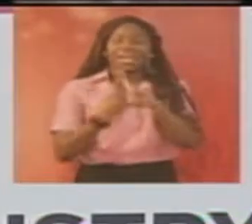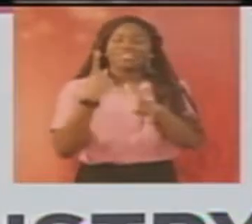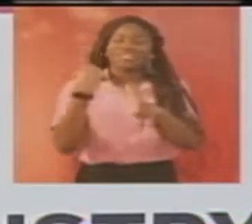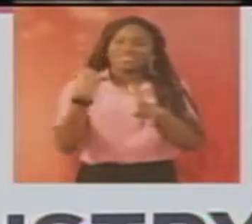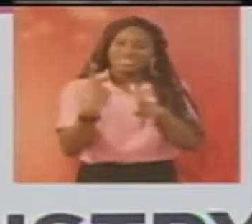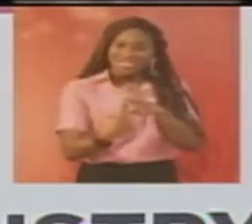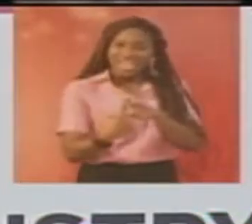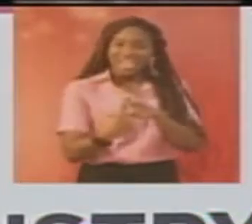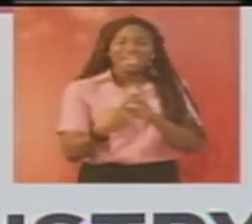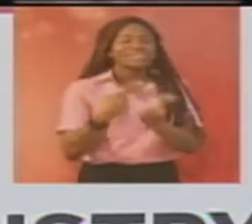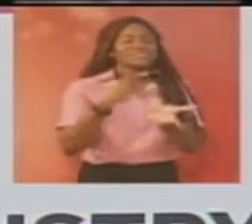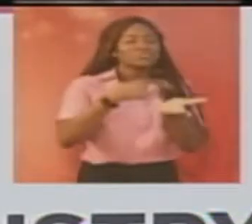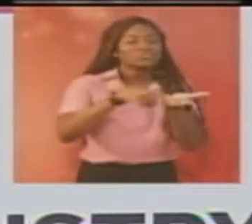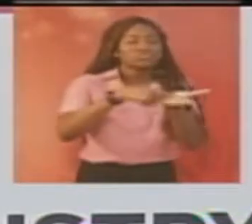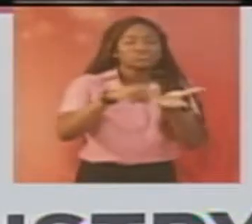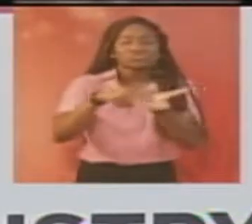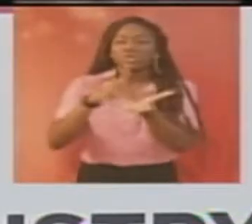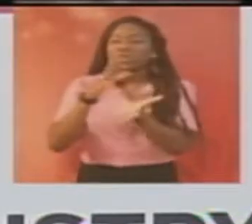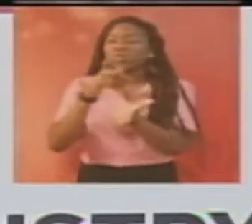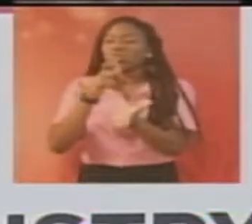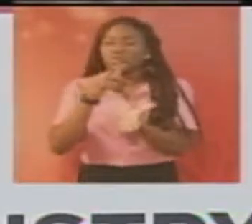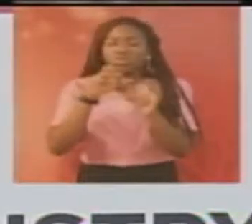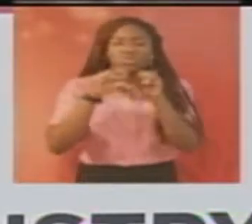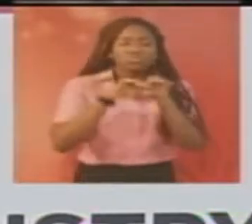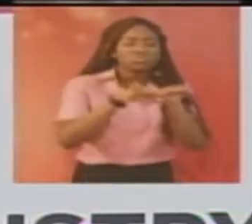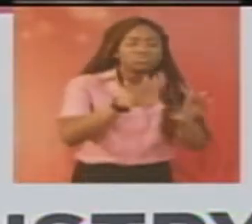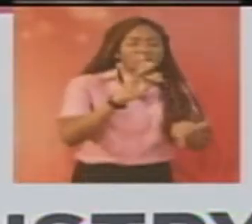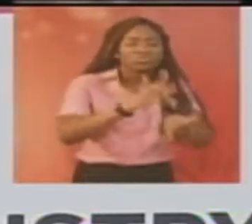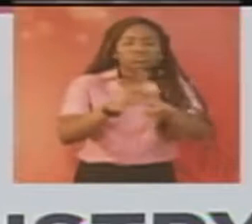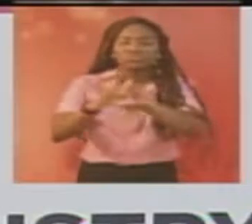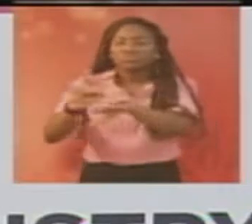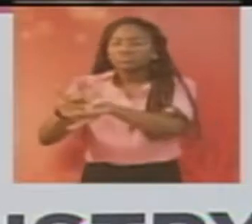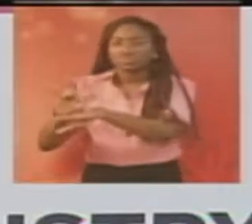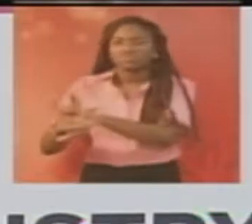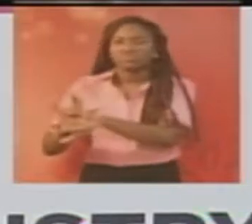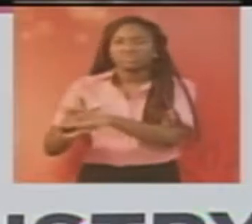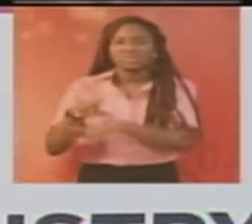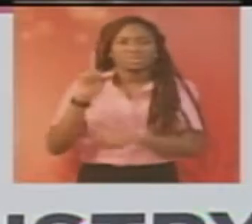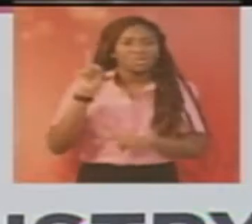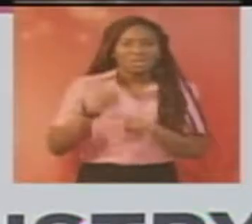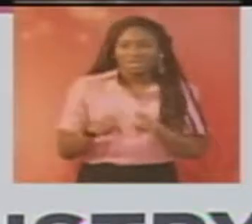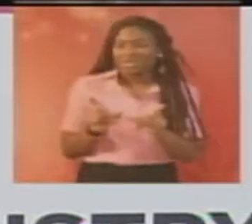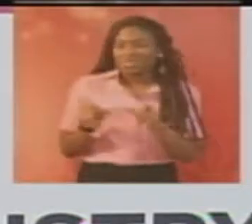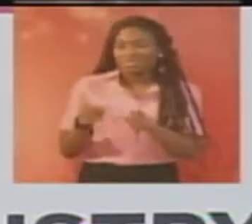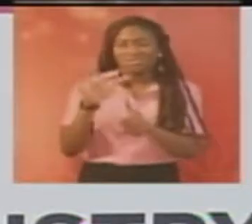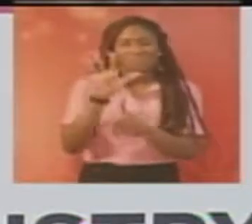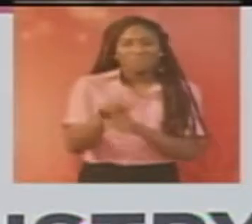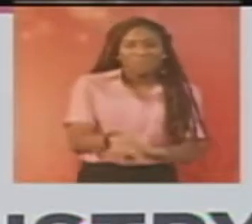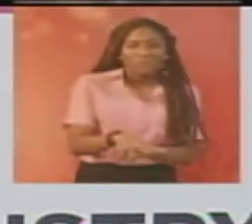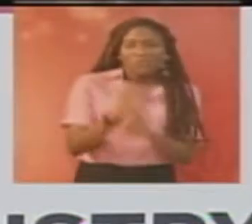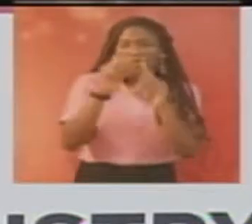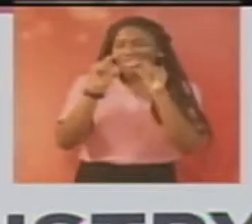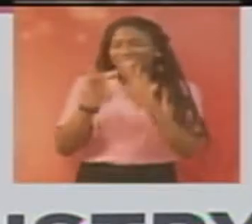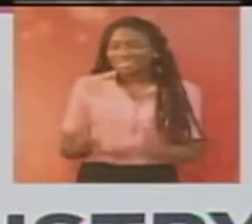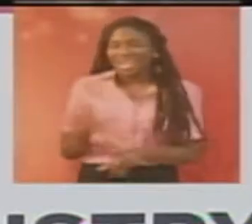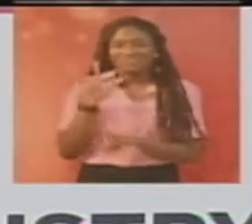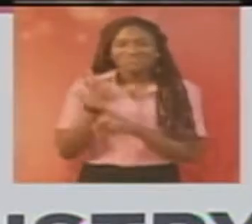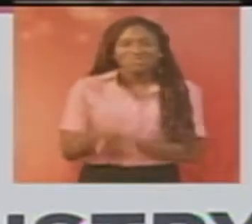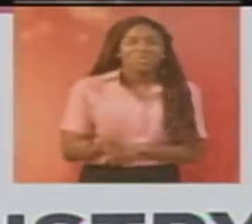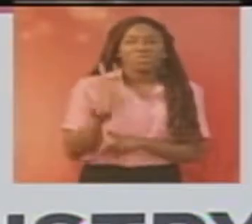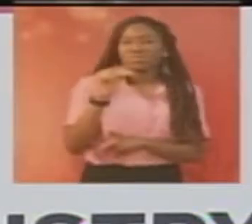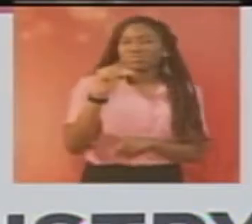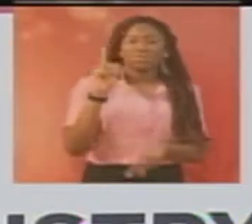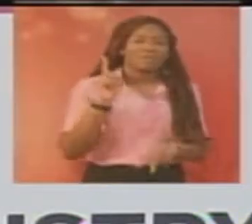COVID case and confirmed COVID risk. So quarantine, testing, contact tracing, and other activities along